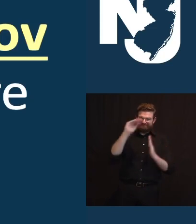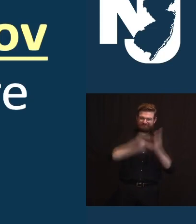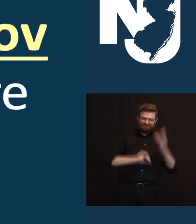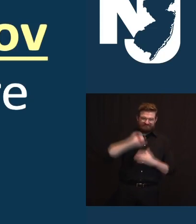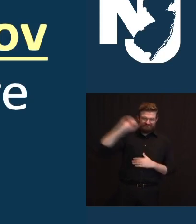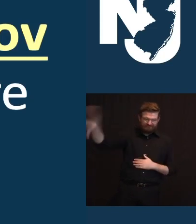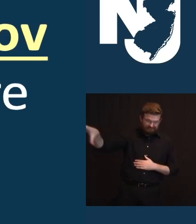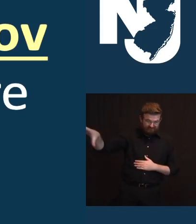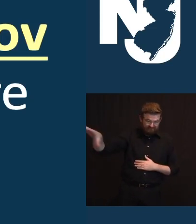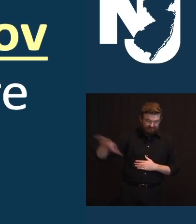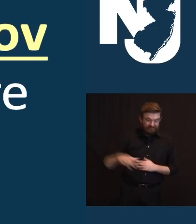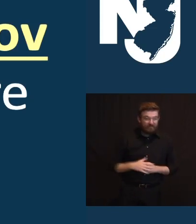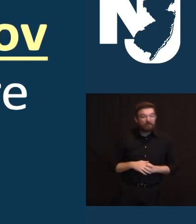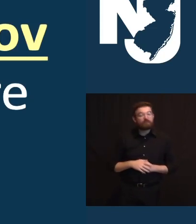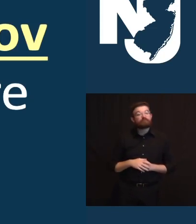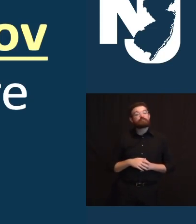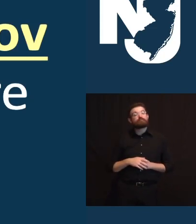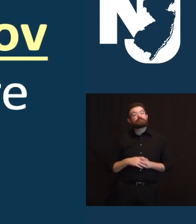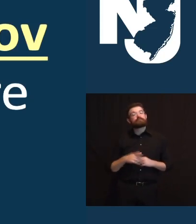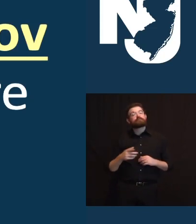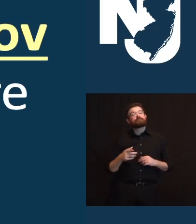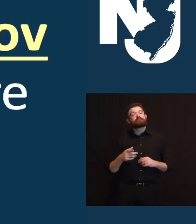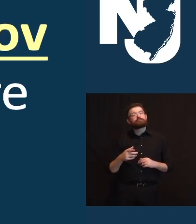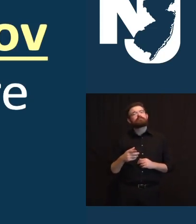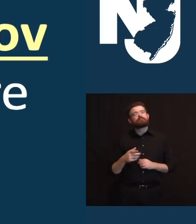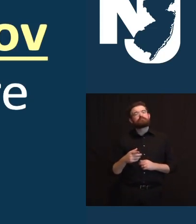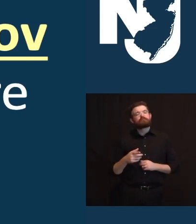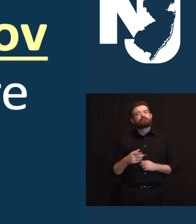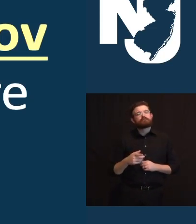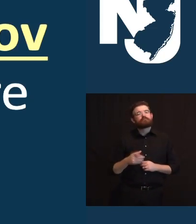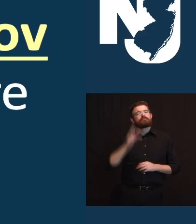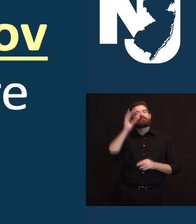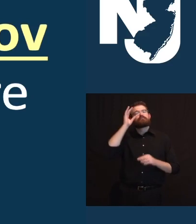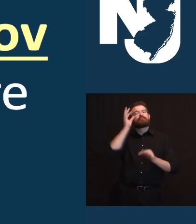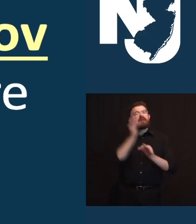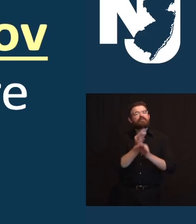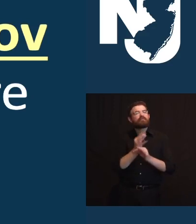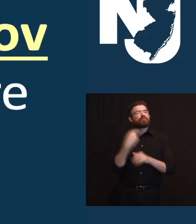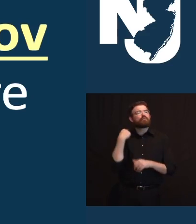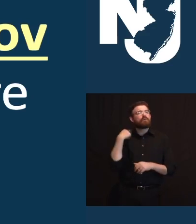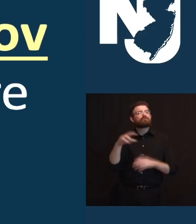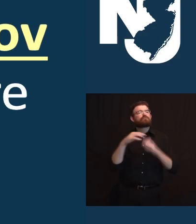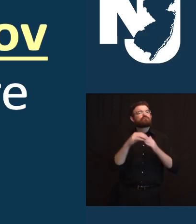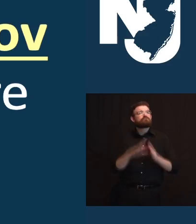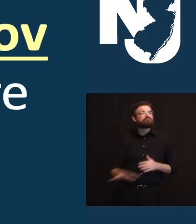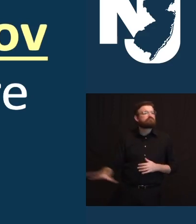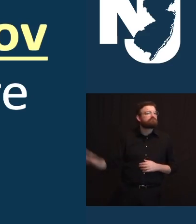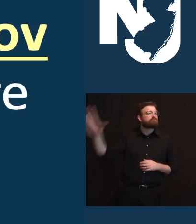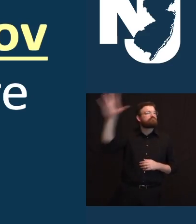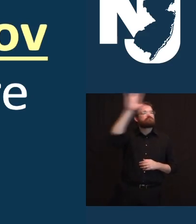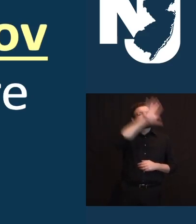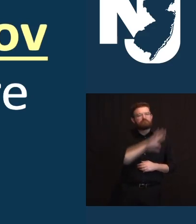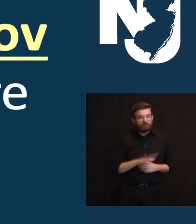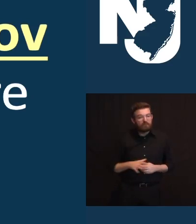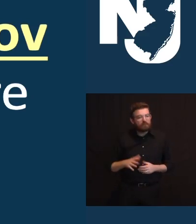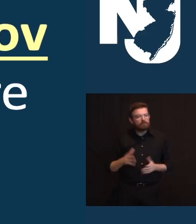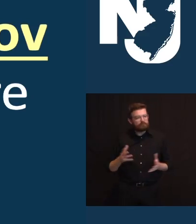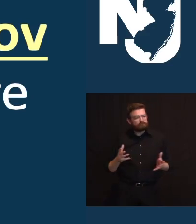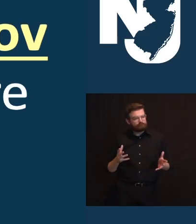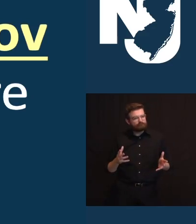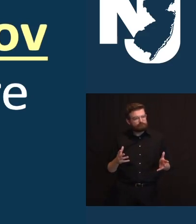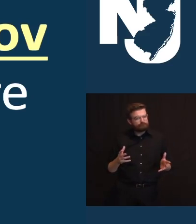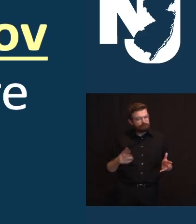faith leaders across the state, we will be urging congregations to be counted. And next week, there will be community-based activities